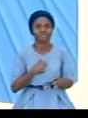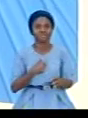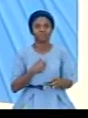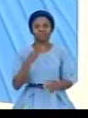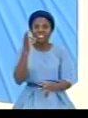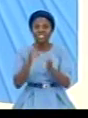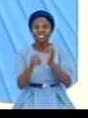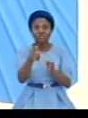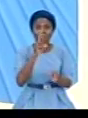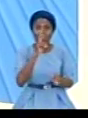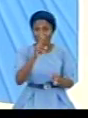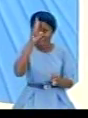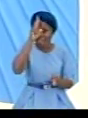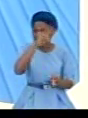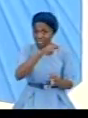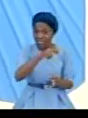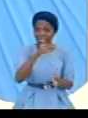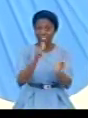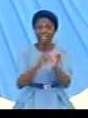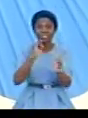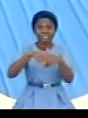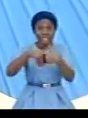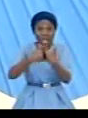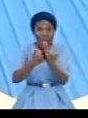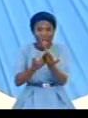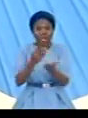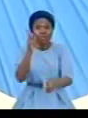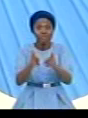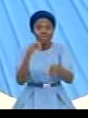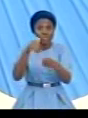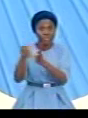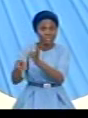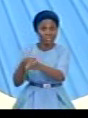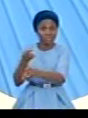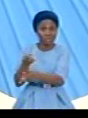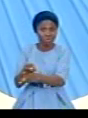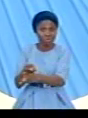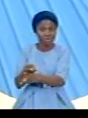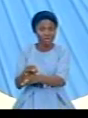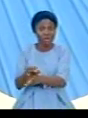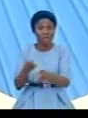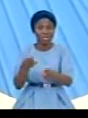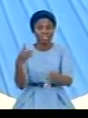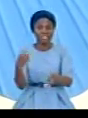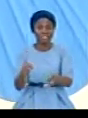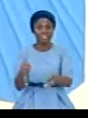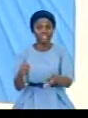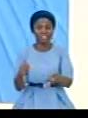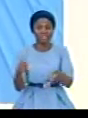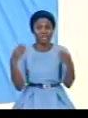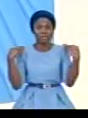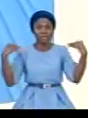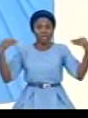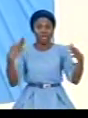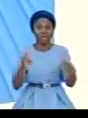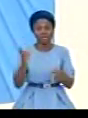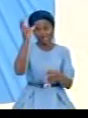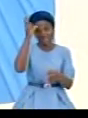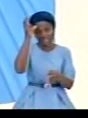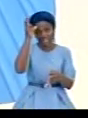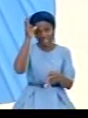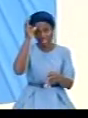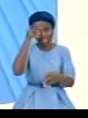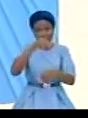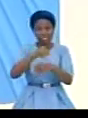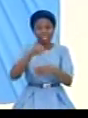the world, that's how the messengers of Satan, that's how the tempter, that's how the